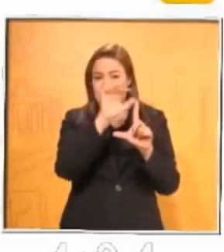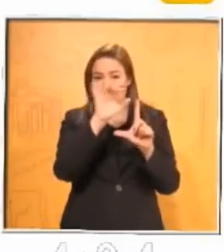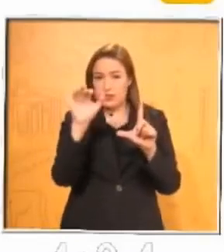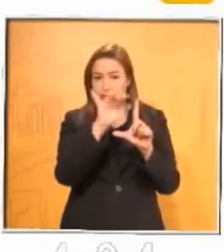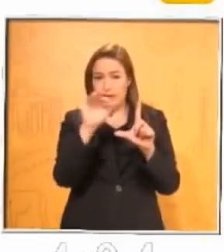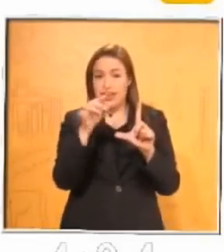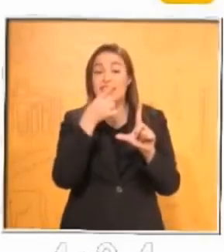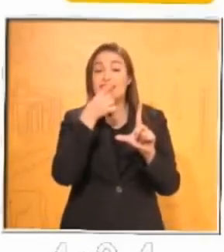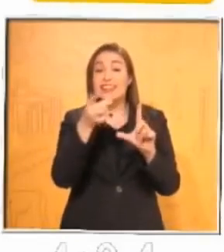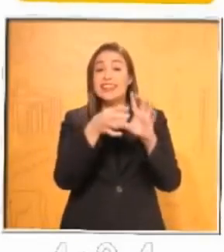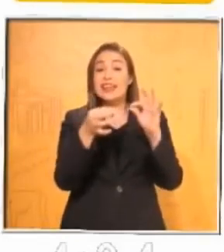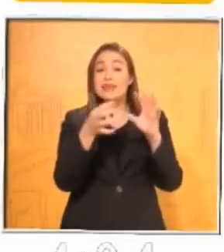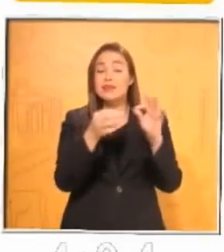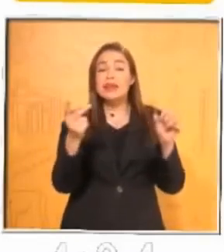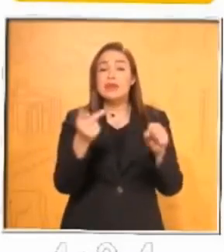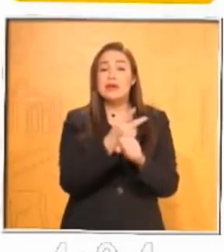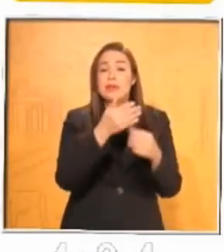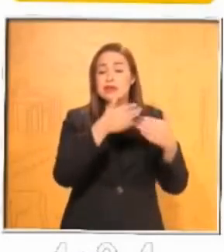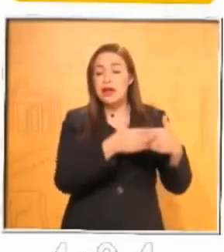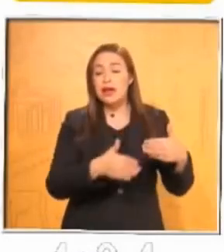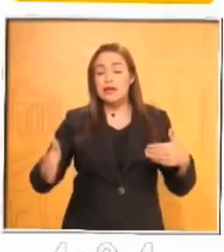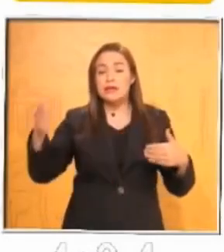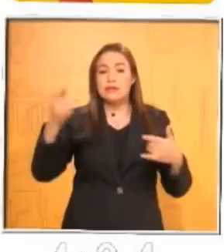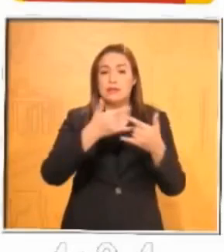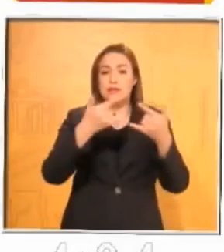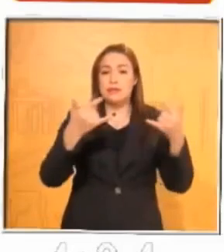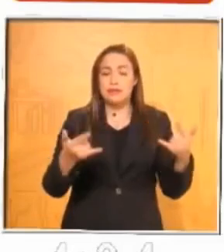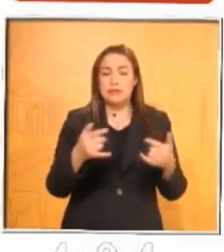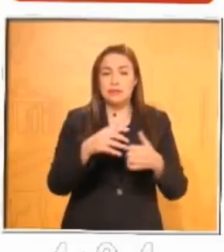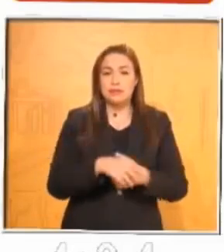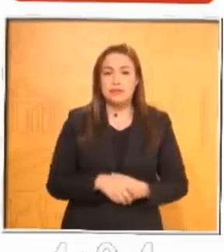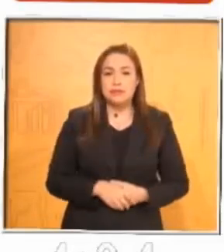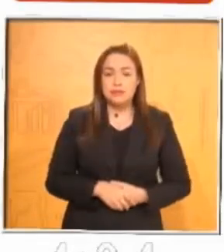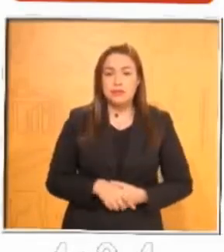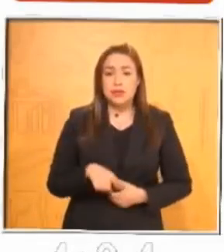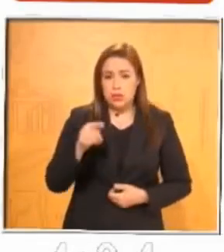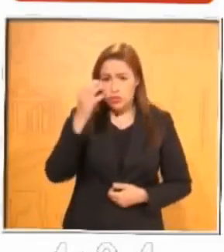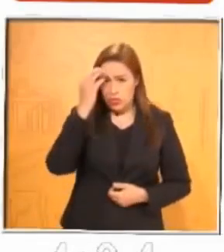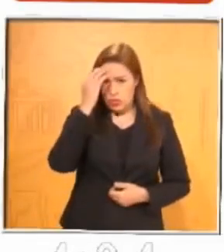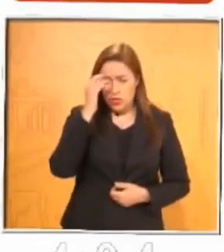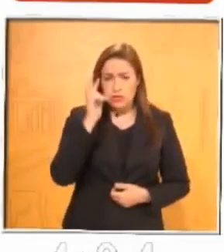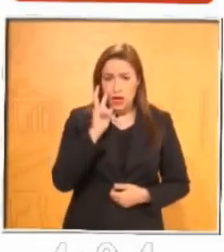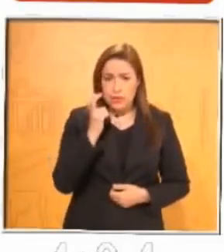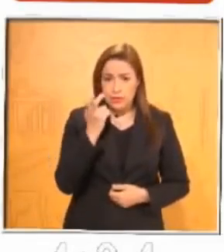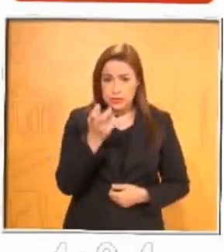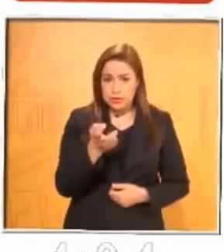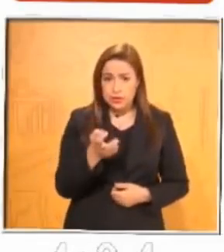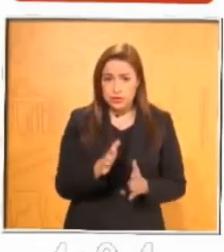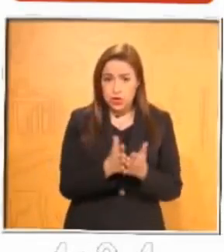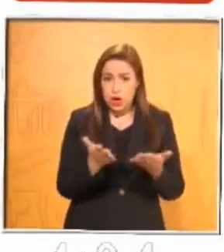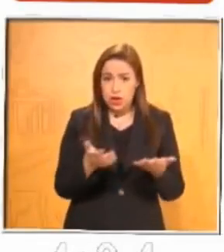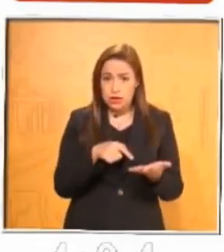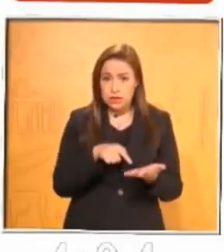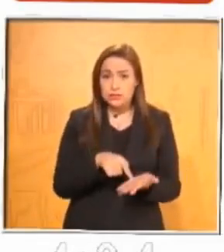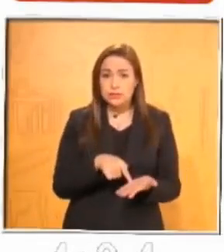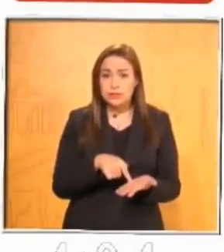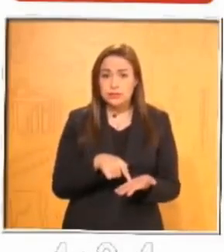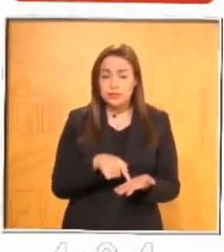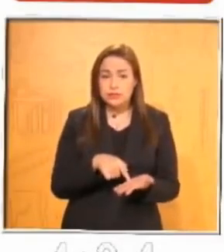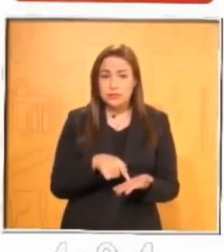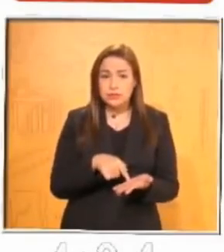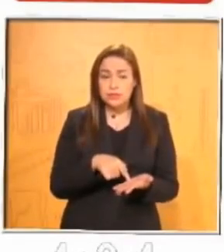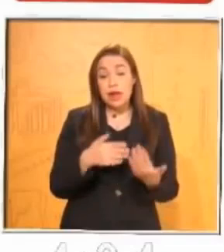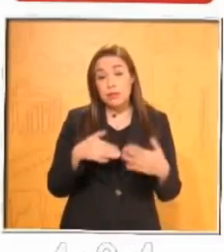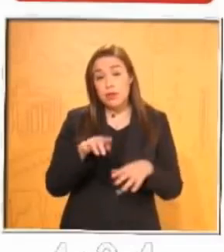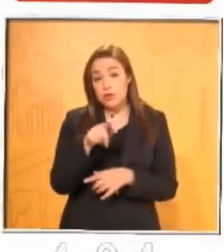in the story, what's happening in the comic strip. Do you know this comic strip? Maybe you can